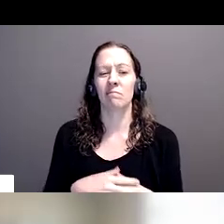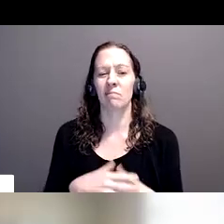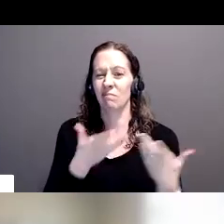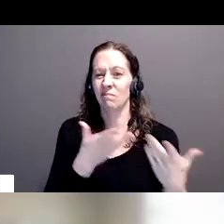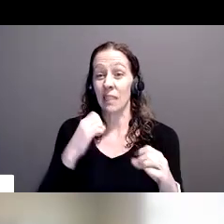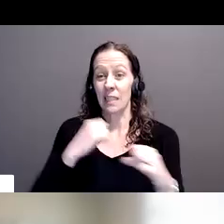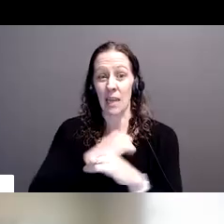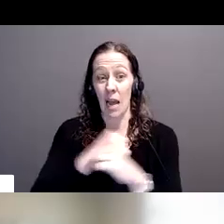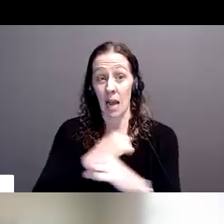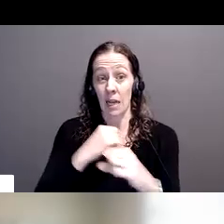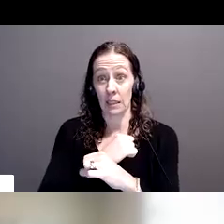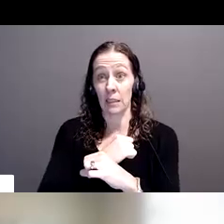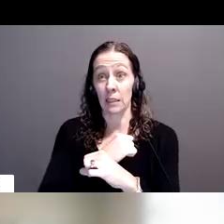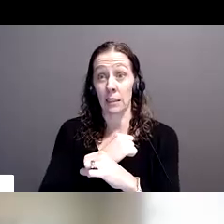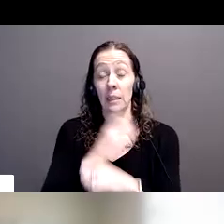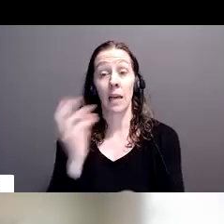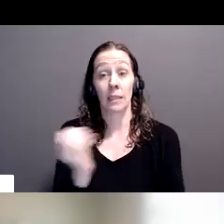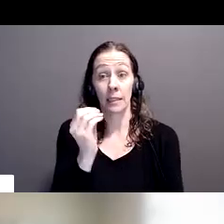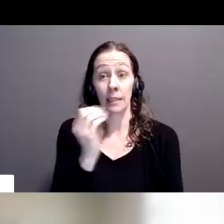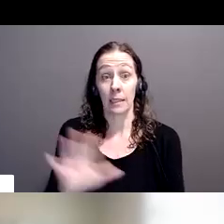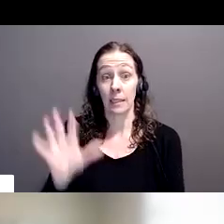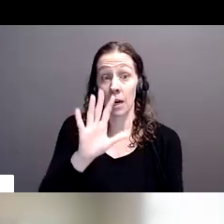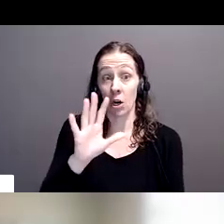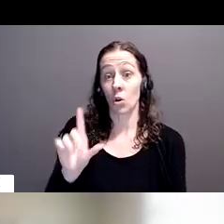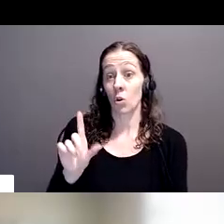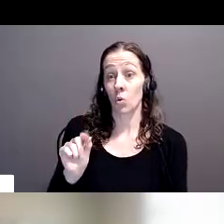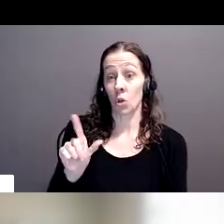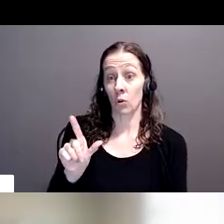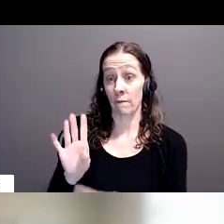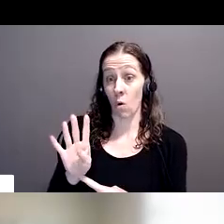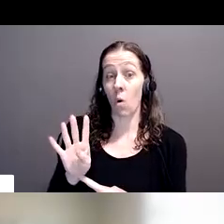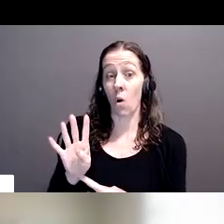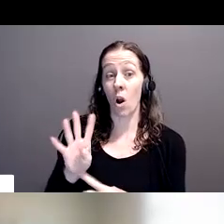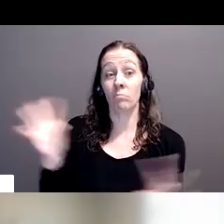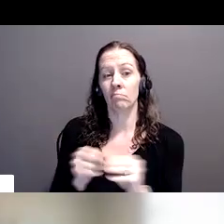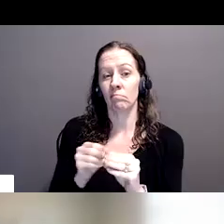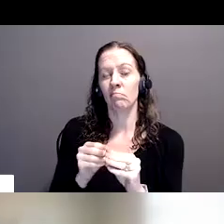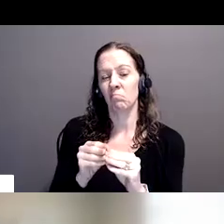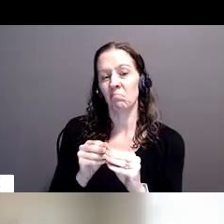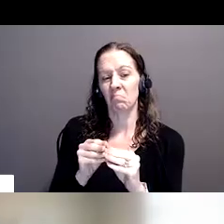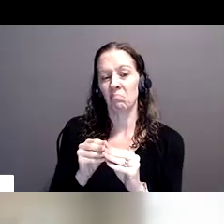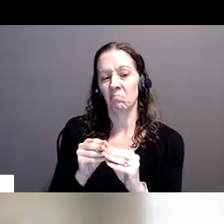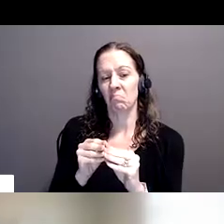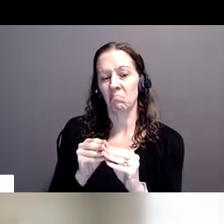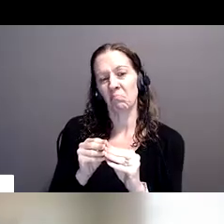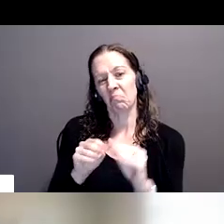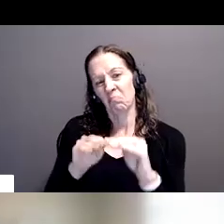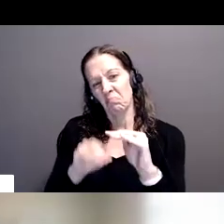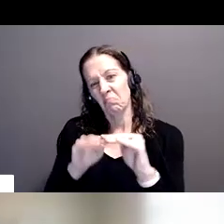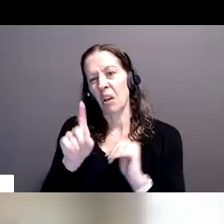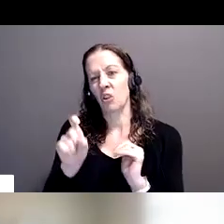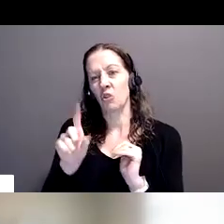120,000 deaths occurred in Ontario in 2024. And the coroner's office of the chief